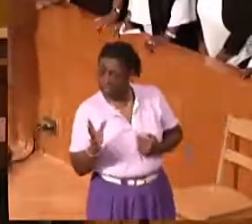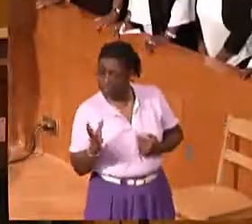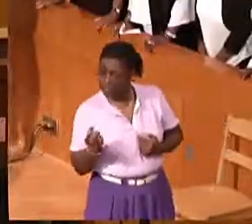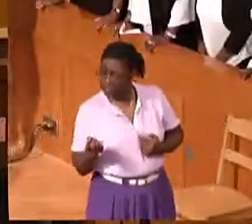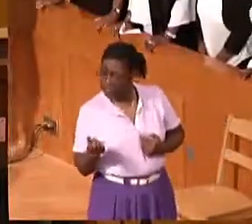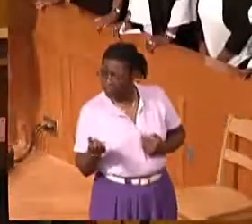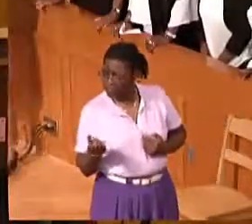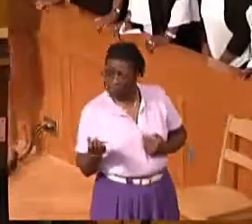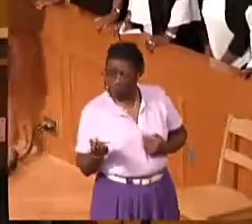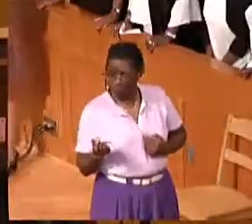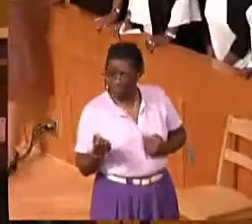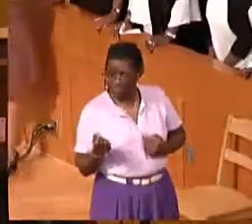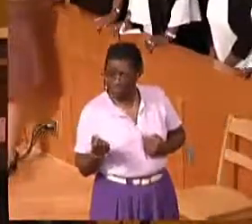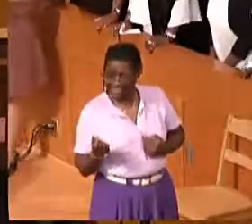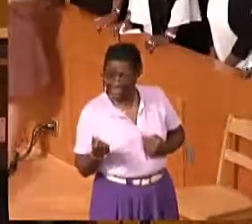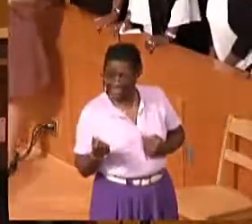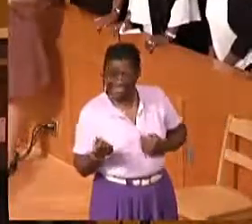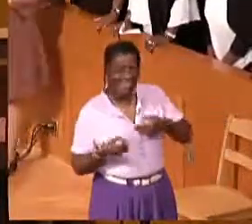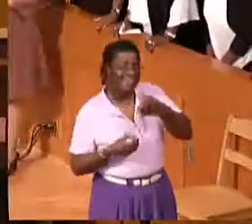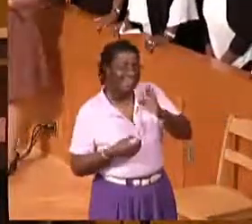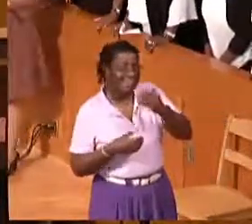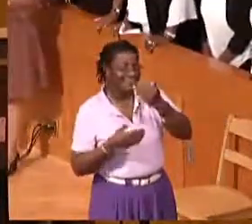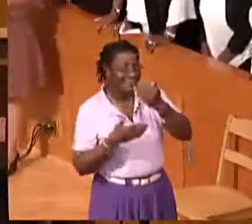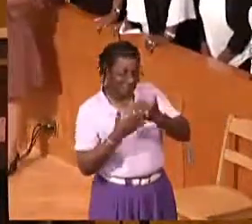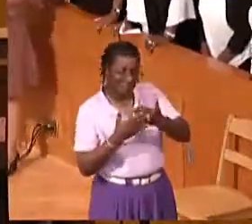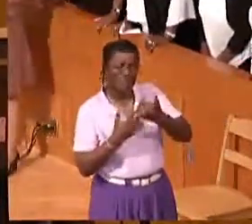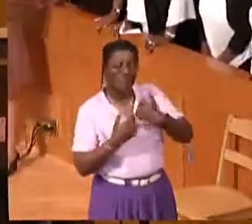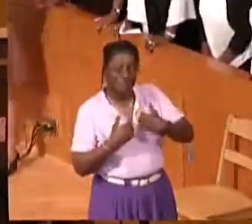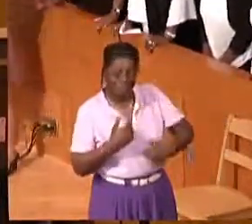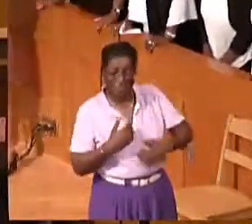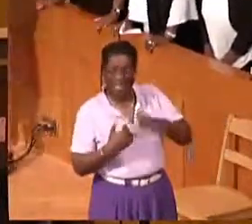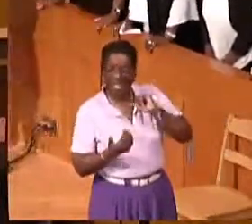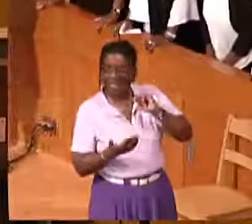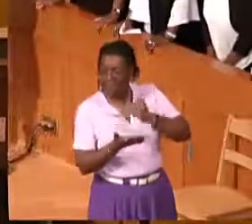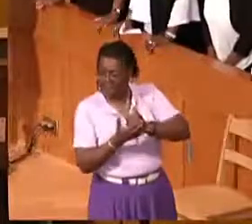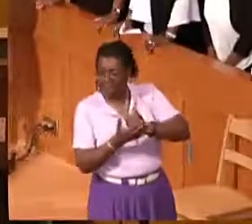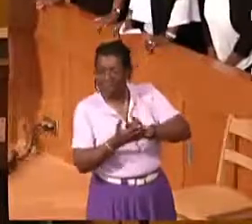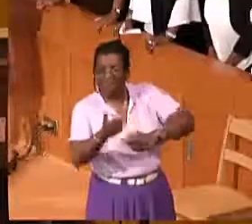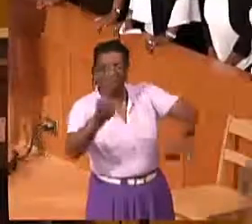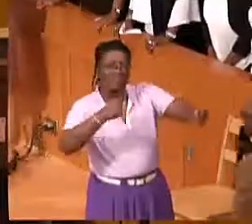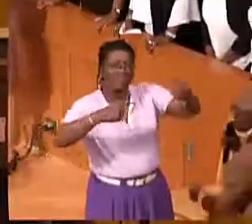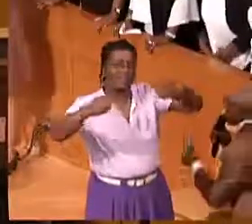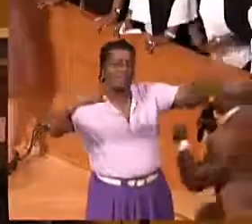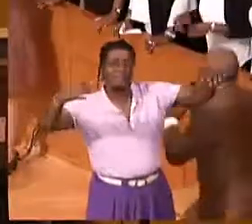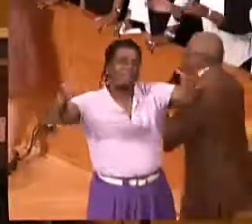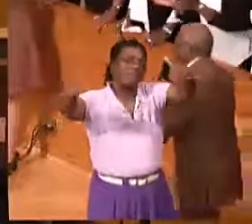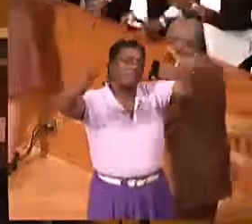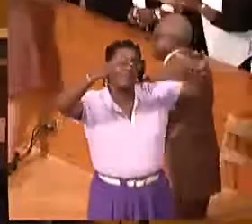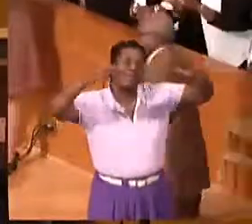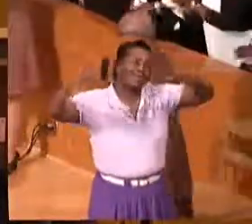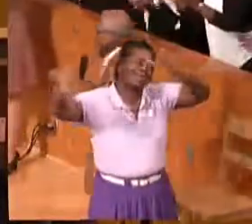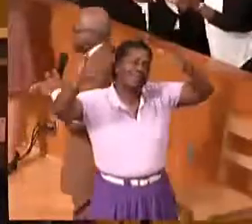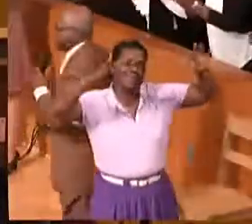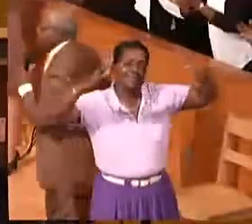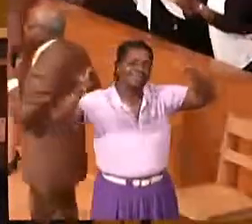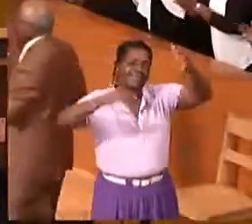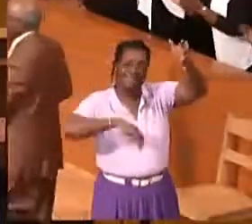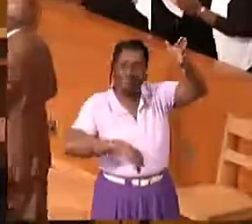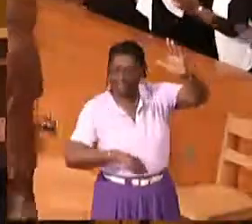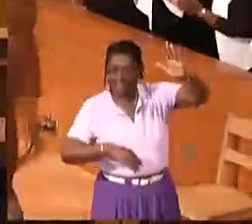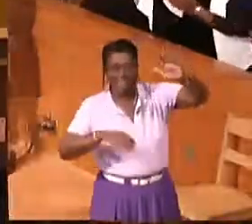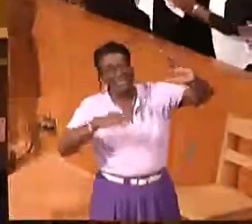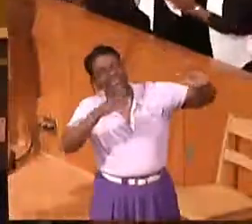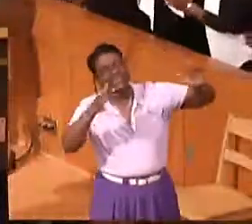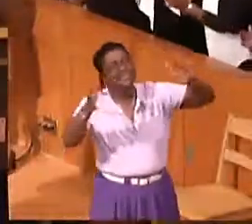I could go forever. God's been good to me. Yes, sir. Yes, he is. Amen. Come on, let's bless God for the God's preacher. Been good to me. Come on,